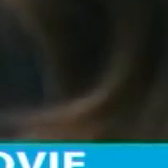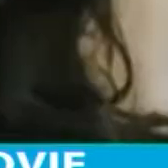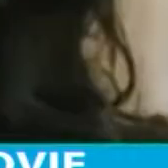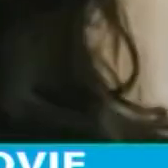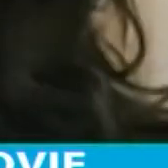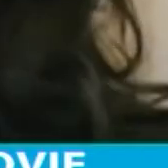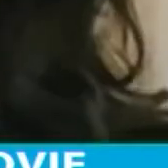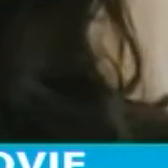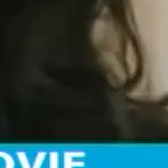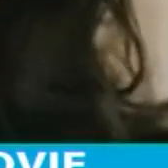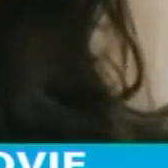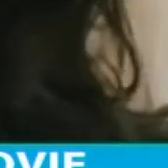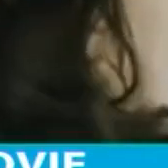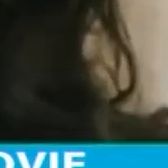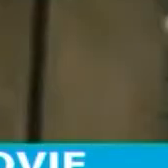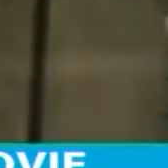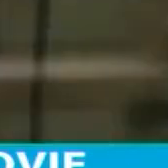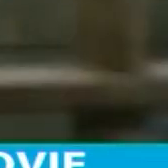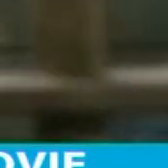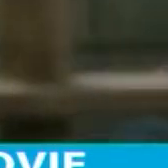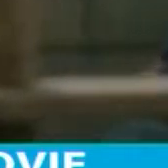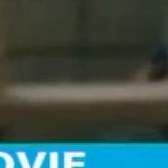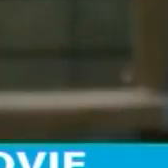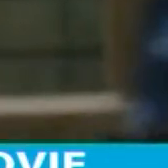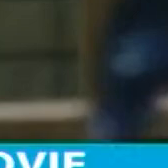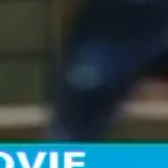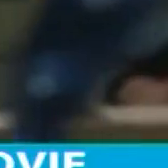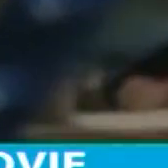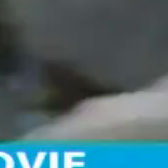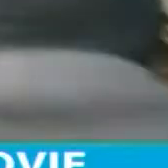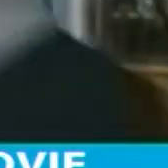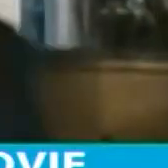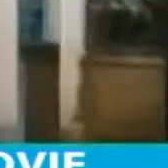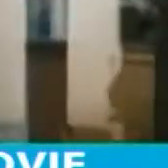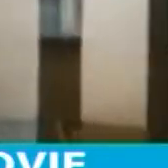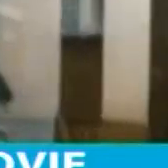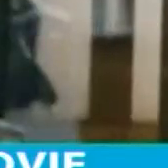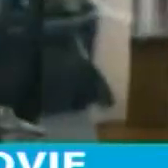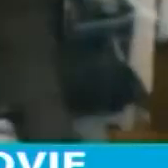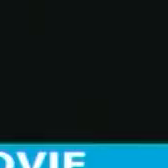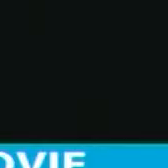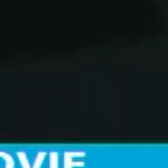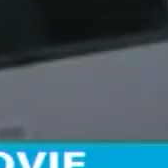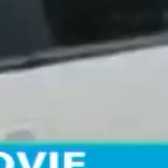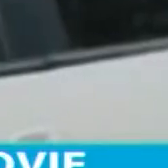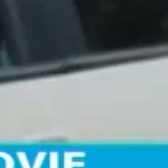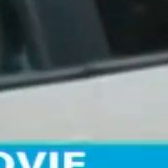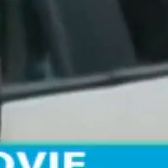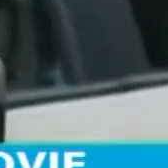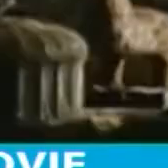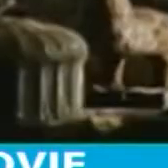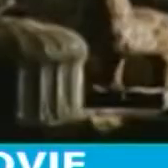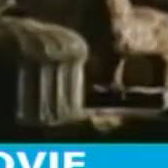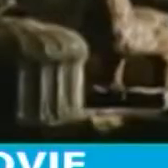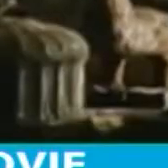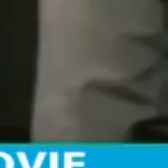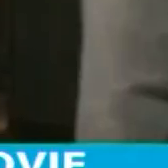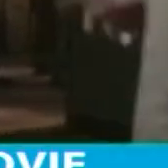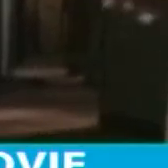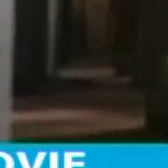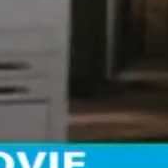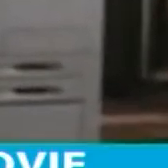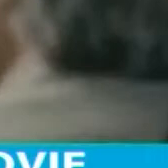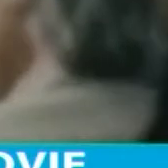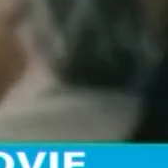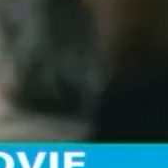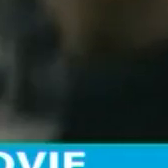night. By yourself? You know that Mexican guy you arrested? You don't know who you're messing with. Release my brother if you want to see her alive. Where do